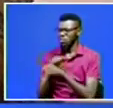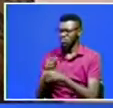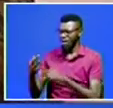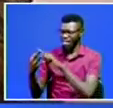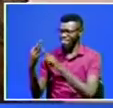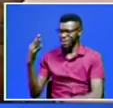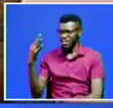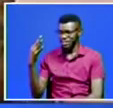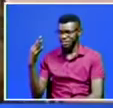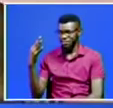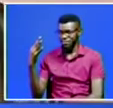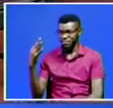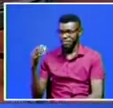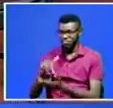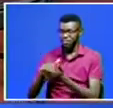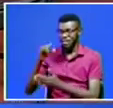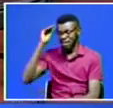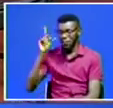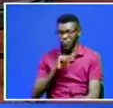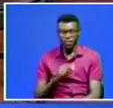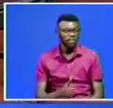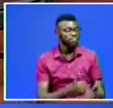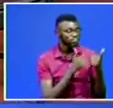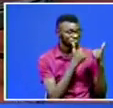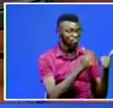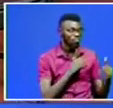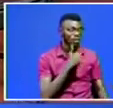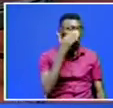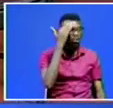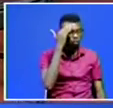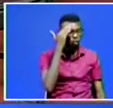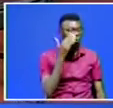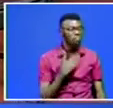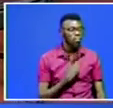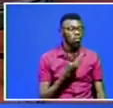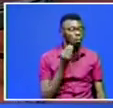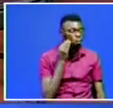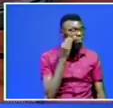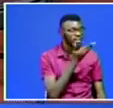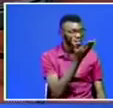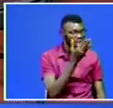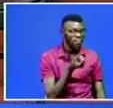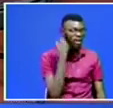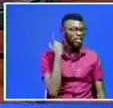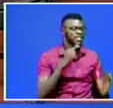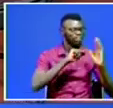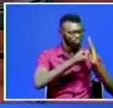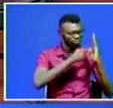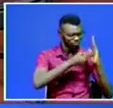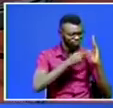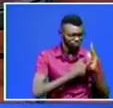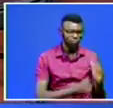really learned. You've really learned. Mm. No, that's proper. And I'm sure guys at home have really understood the, you know, the nitty-gritty details.